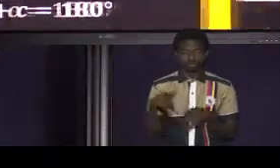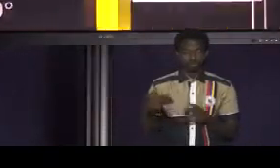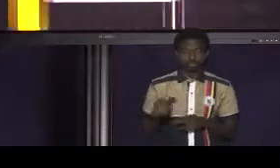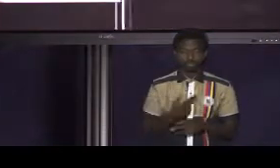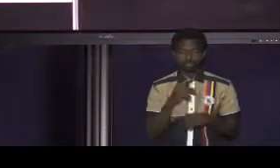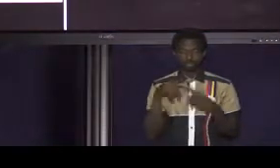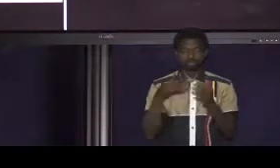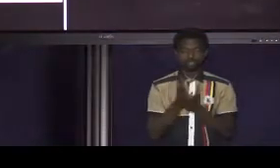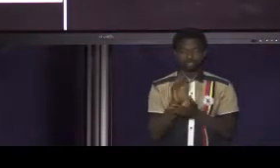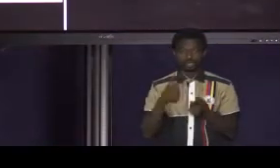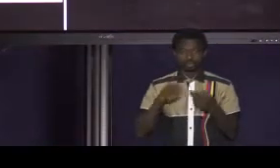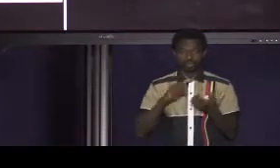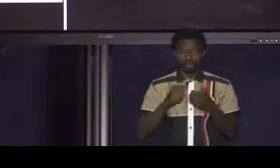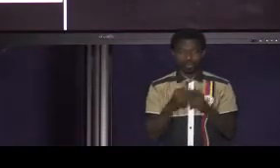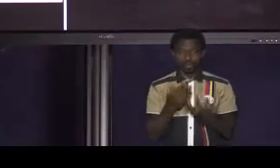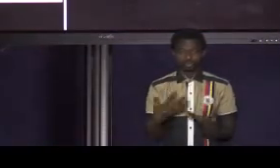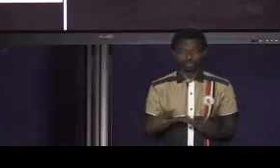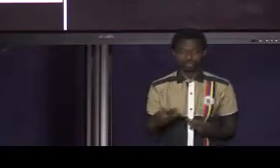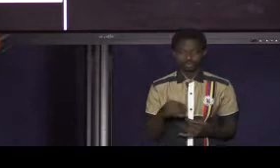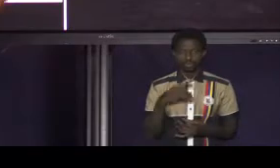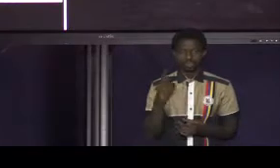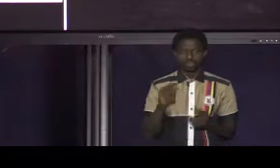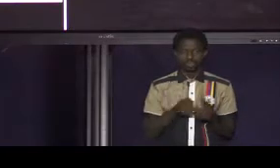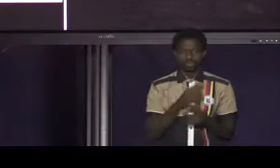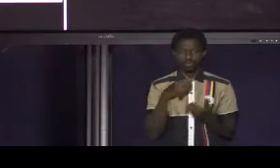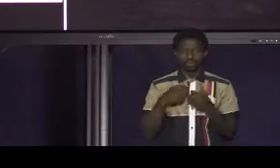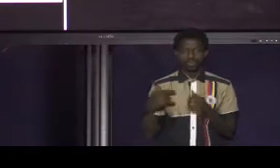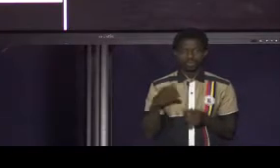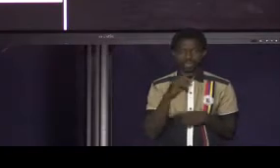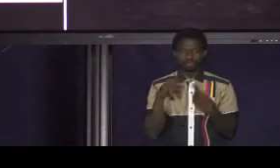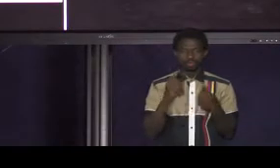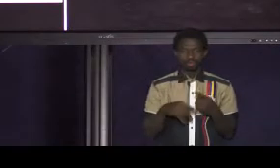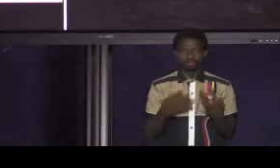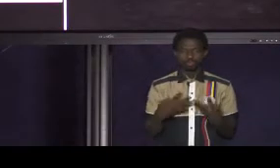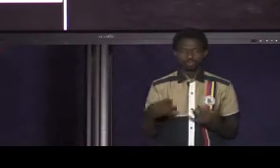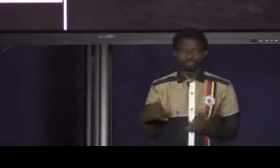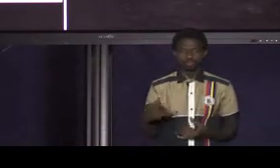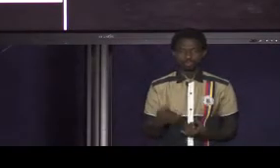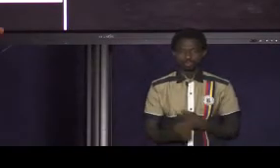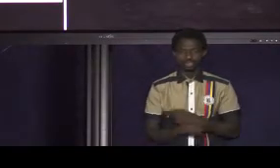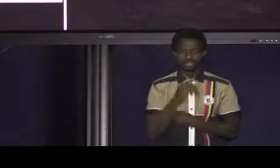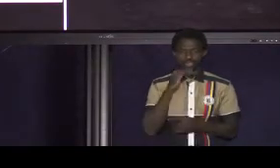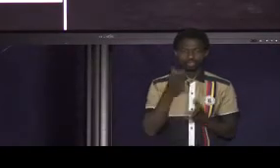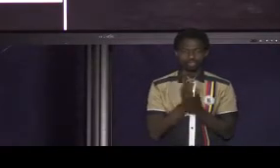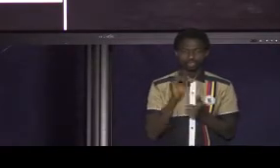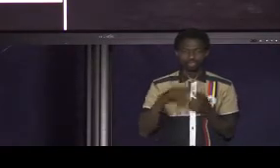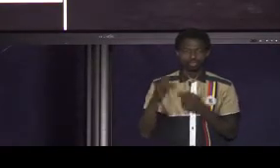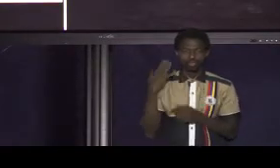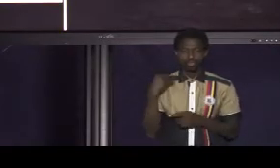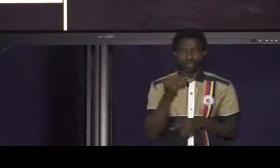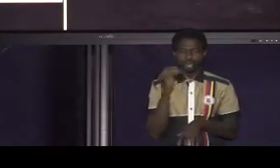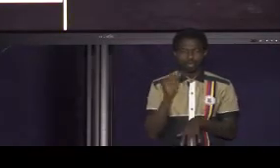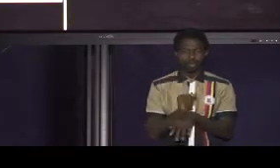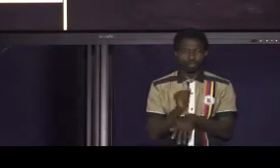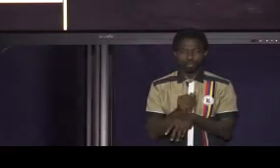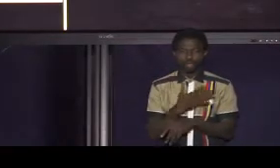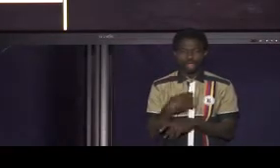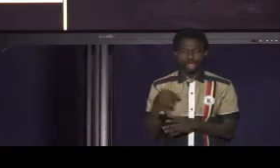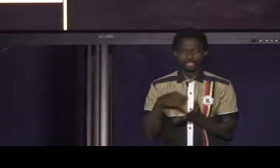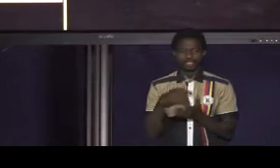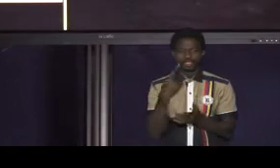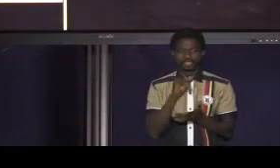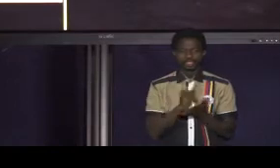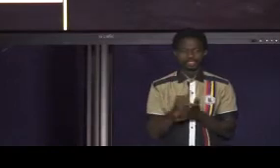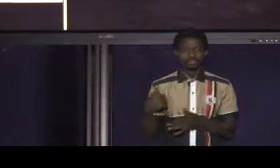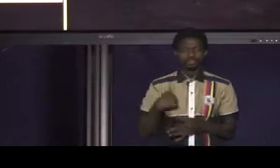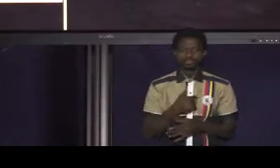so let's go straight into problem solving. The first problem we're going to solve today is the correction to the previous homework, the first one.